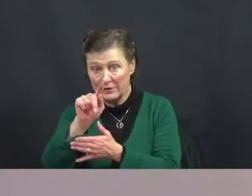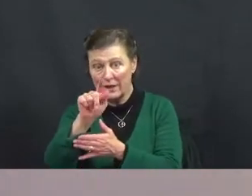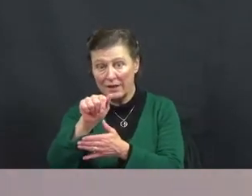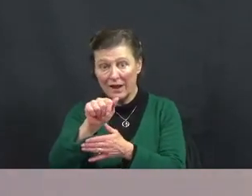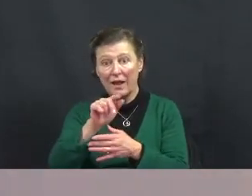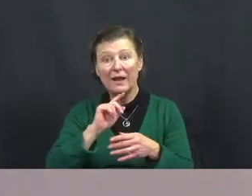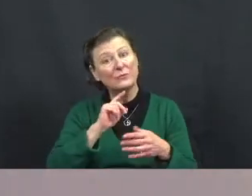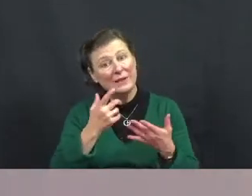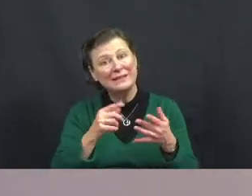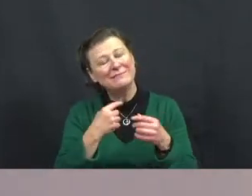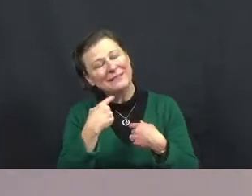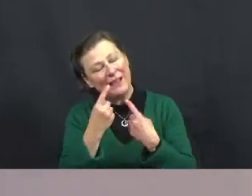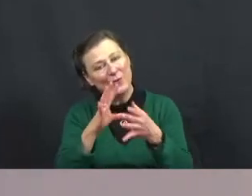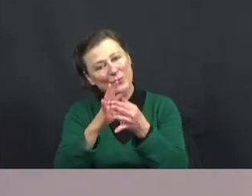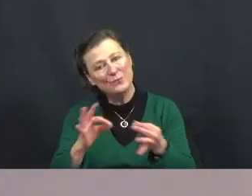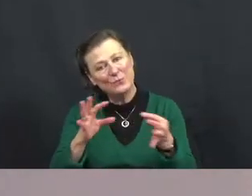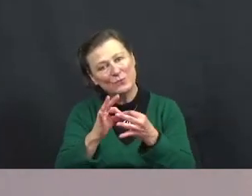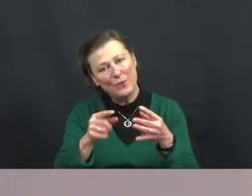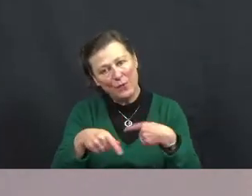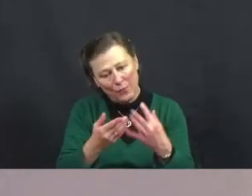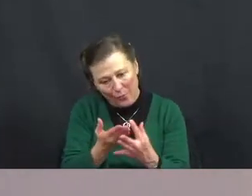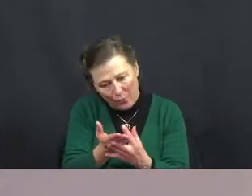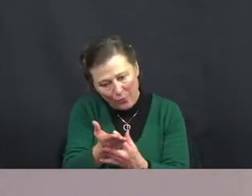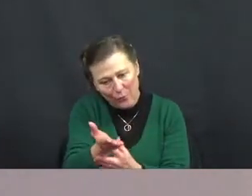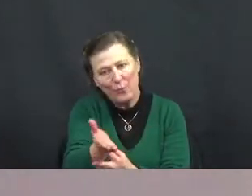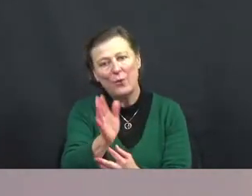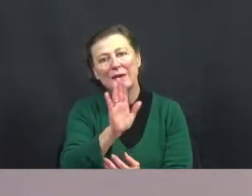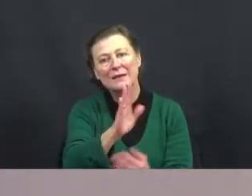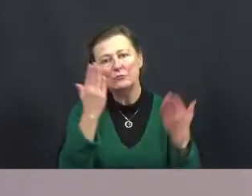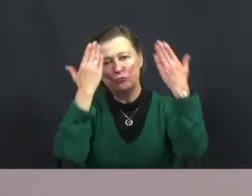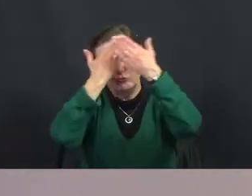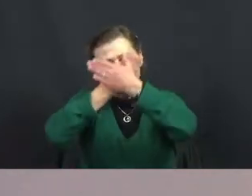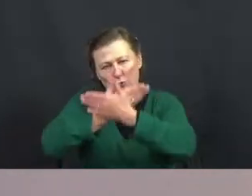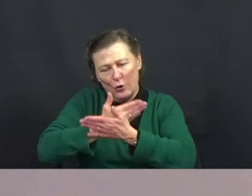journey through this dark night of the soul.